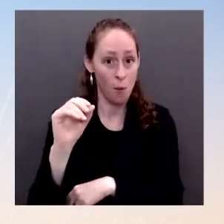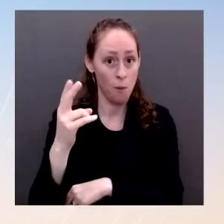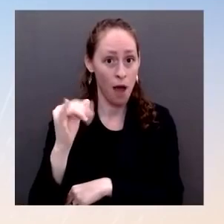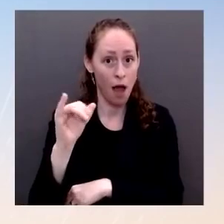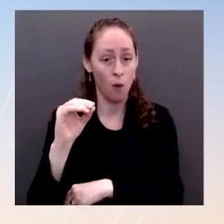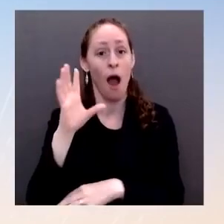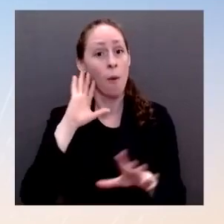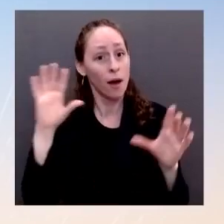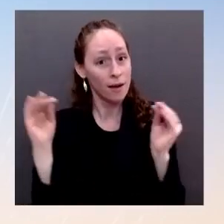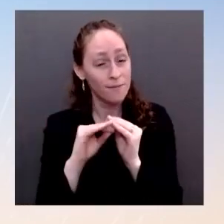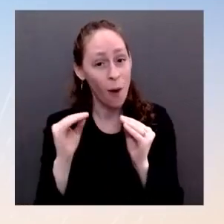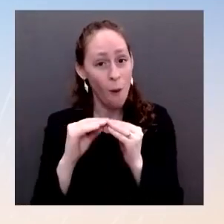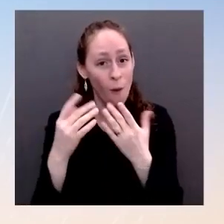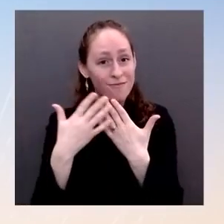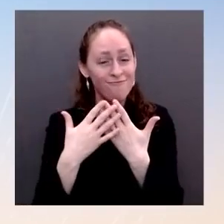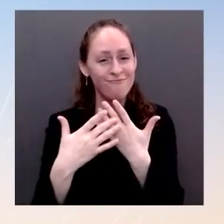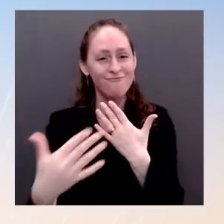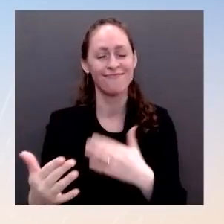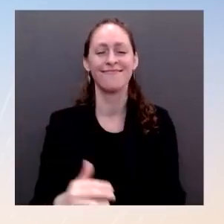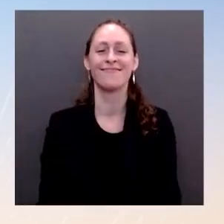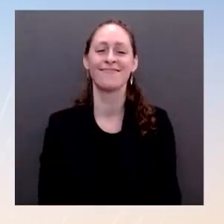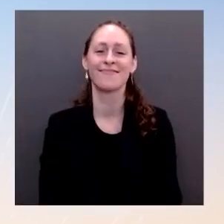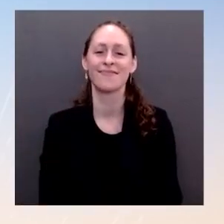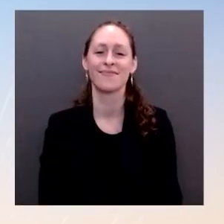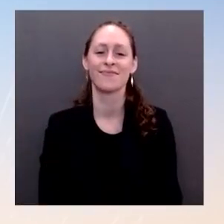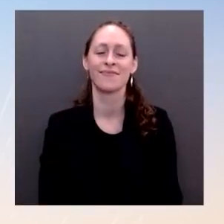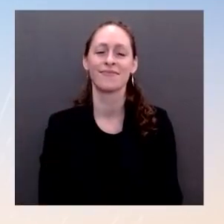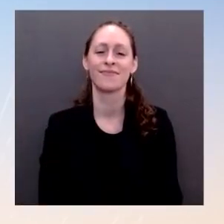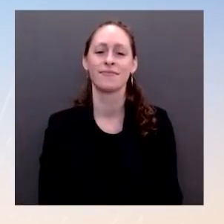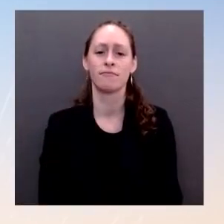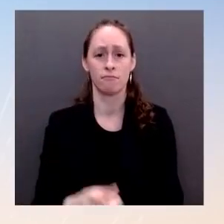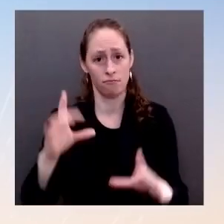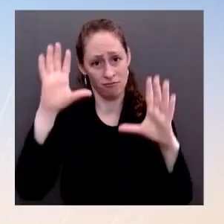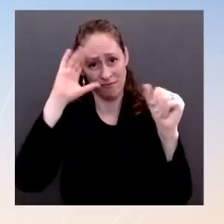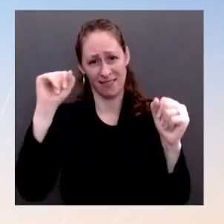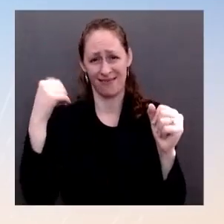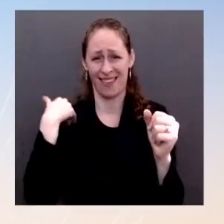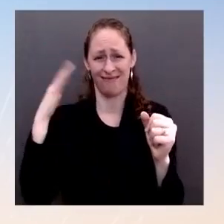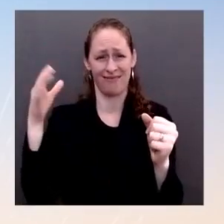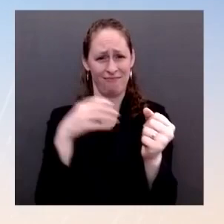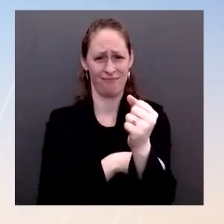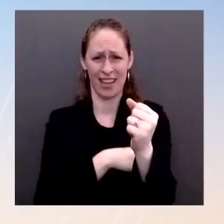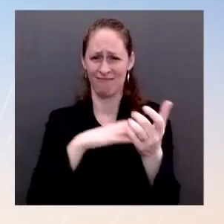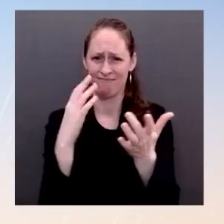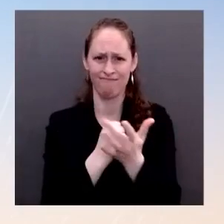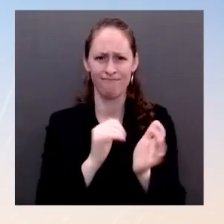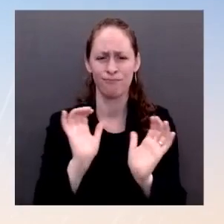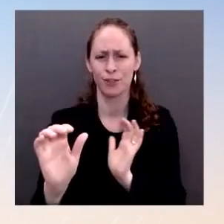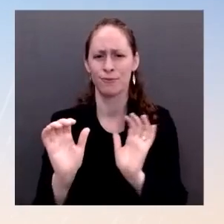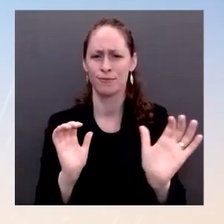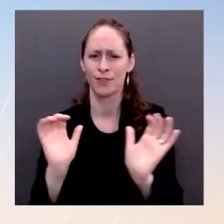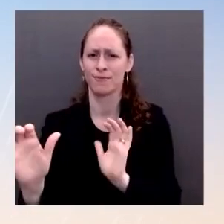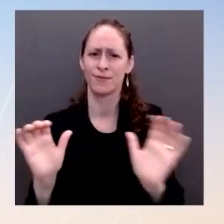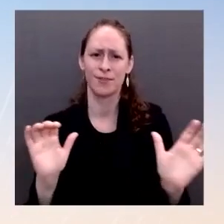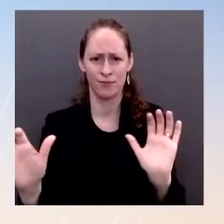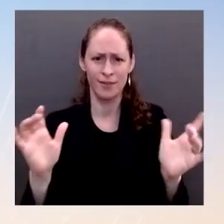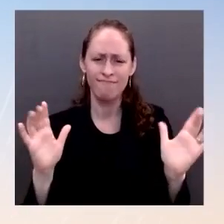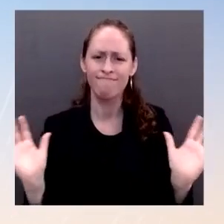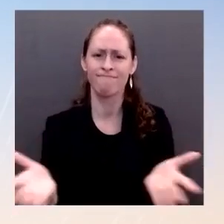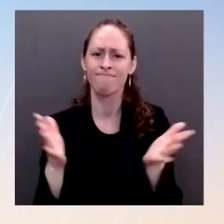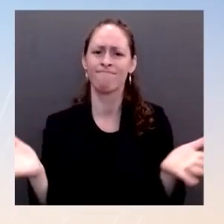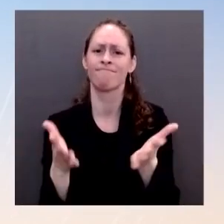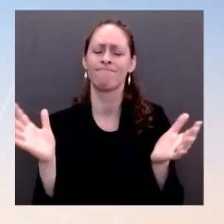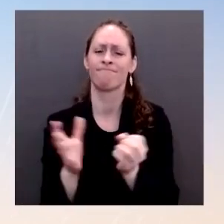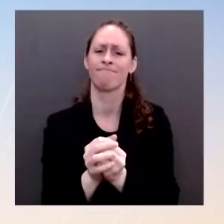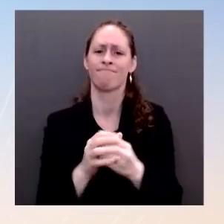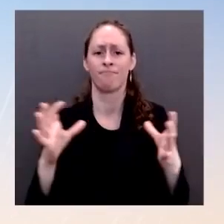in America, to support his Made in America vision. He's putting it into action. Those sorts of investments have never been